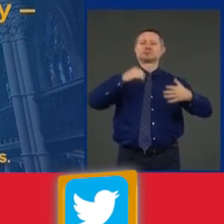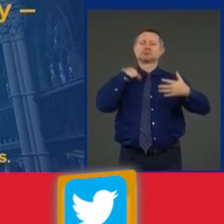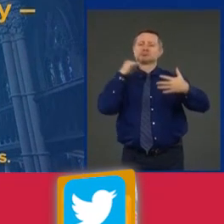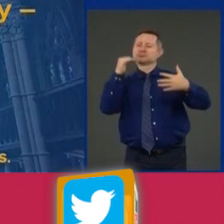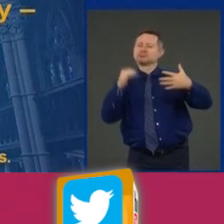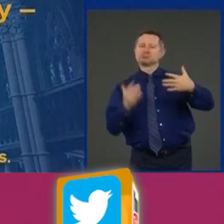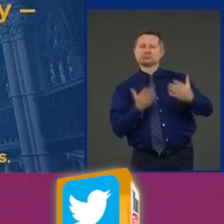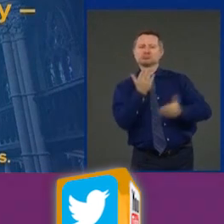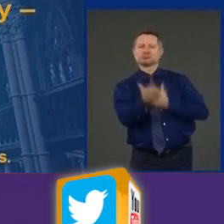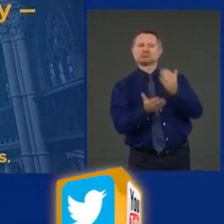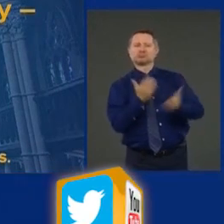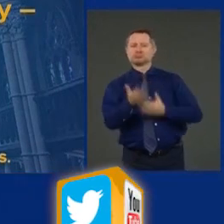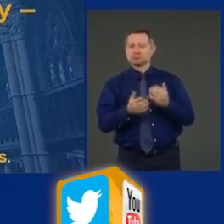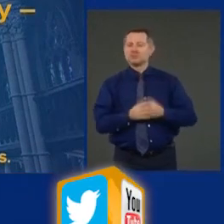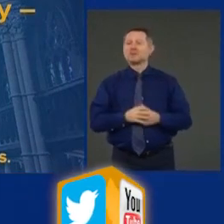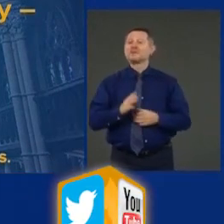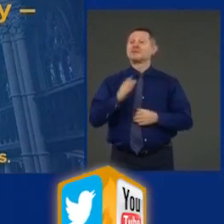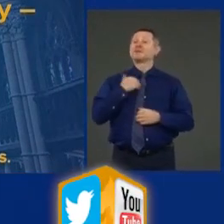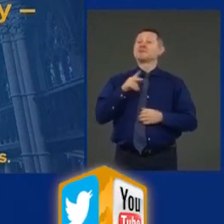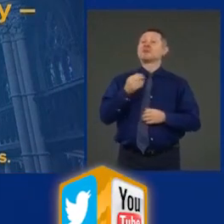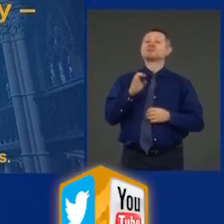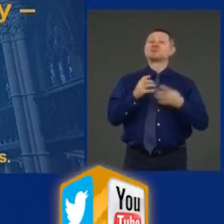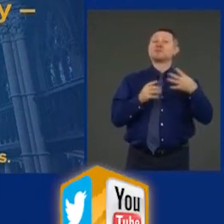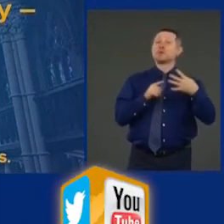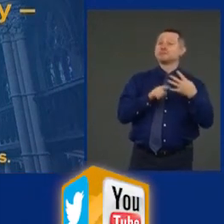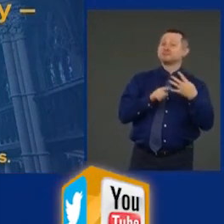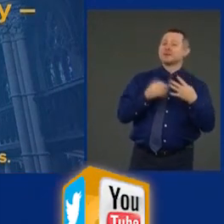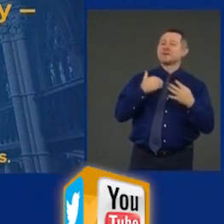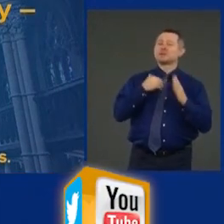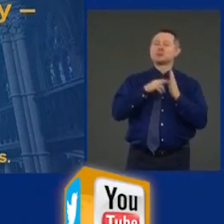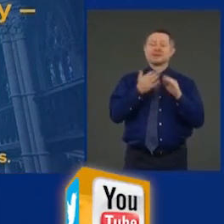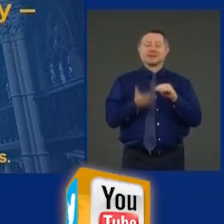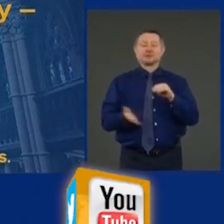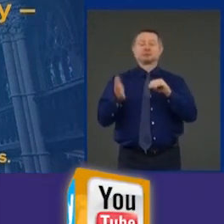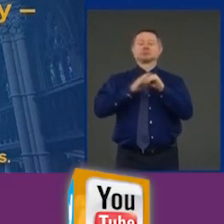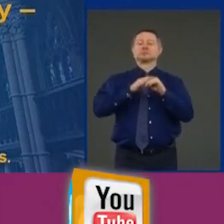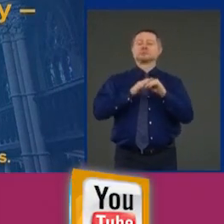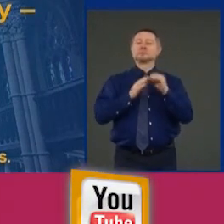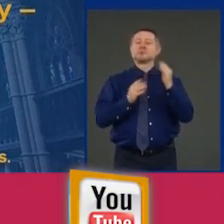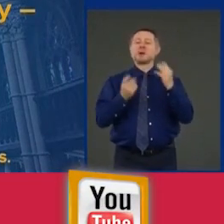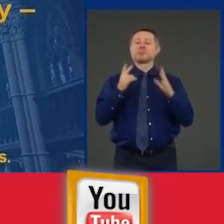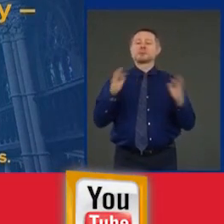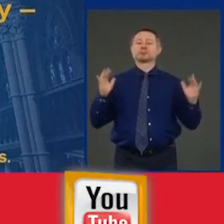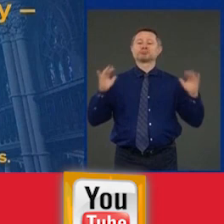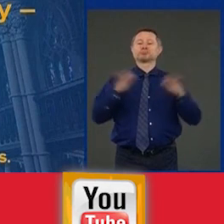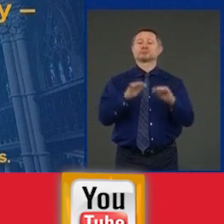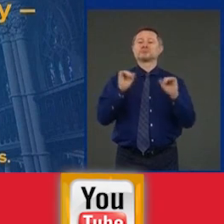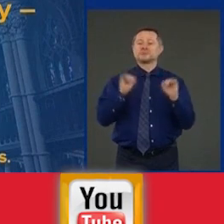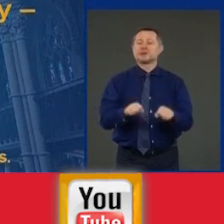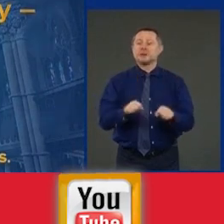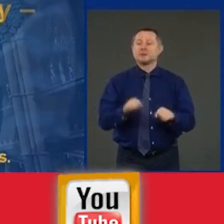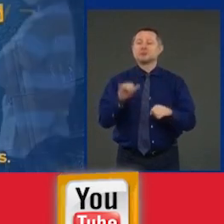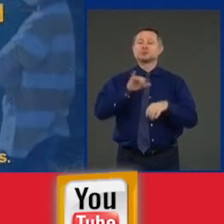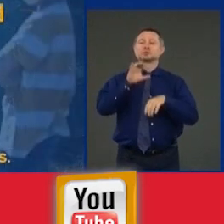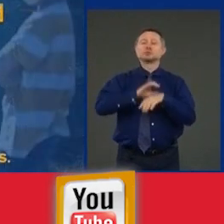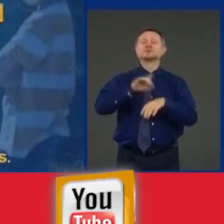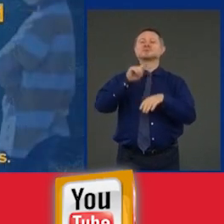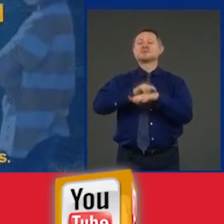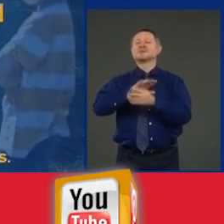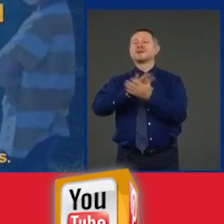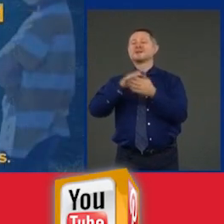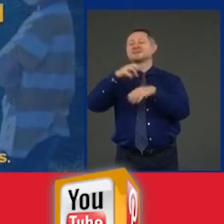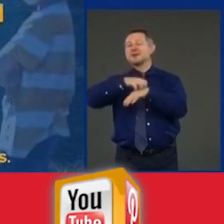place. Phase 4, we're going to increase the number of people who can be at a religious gathering from 25 to